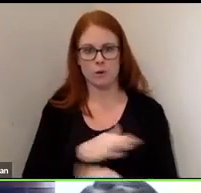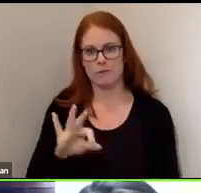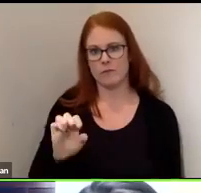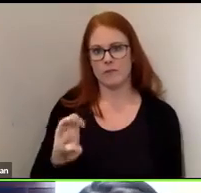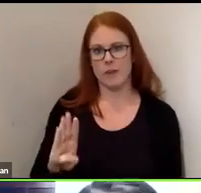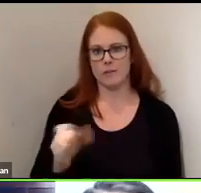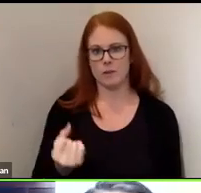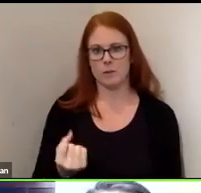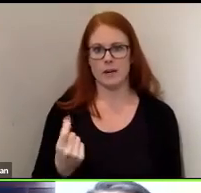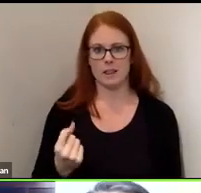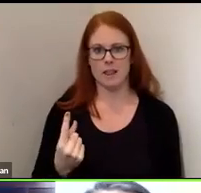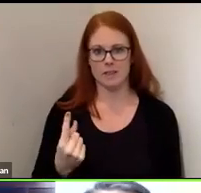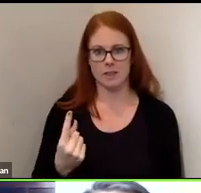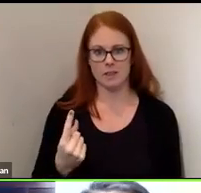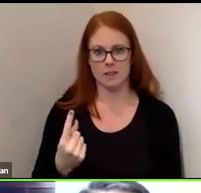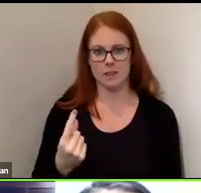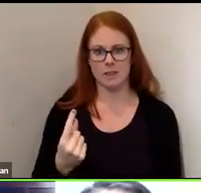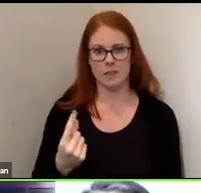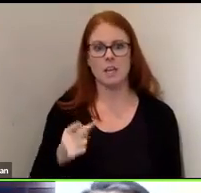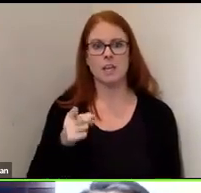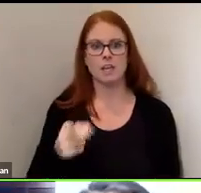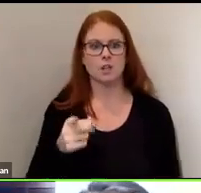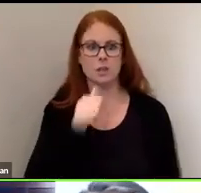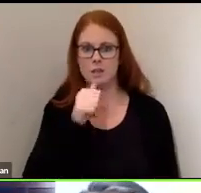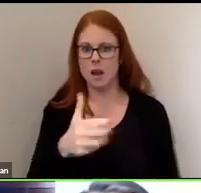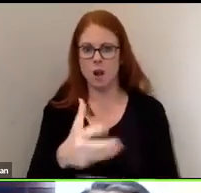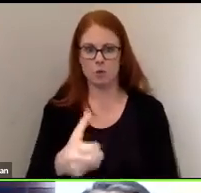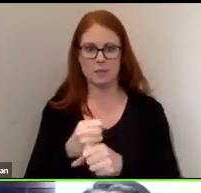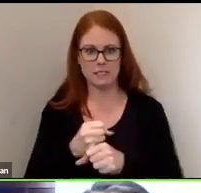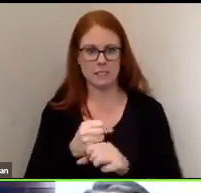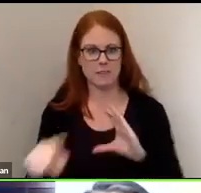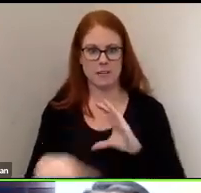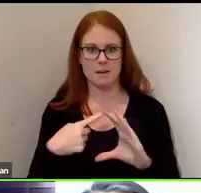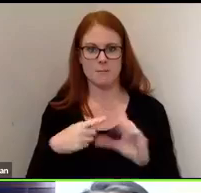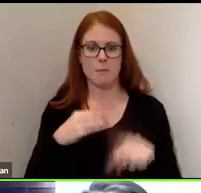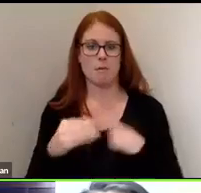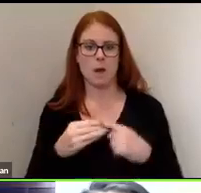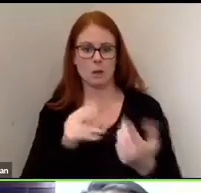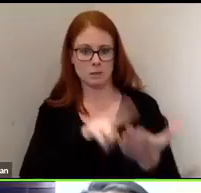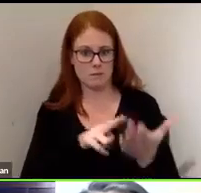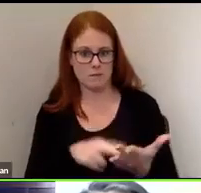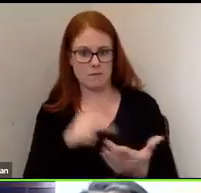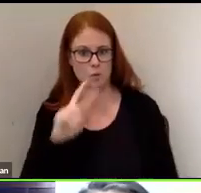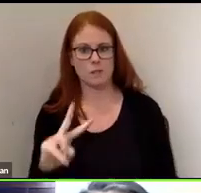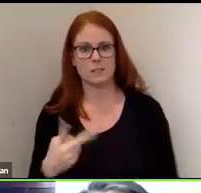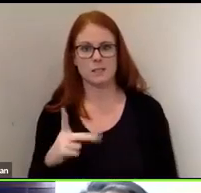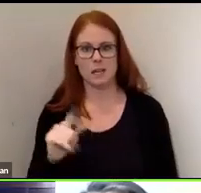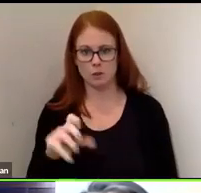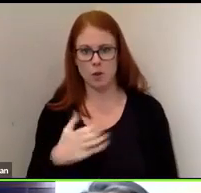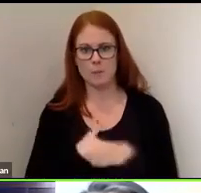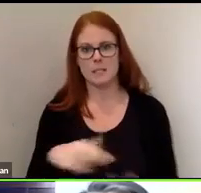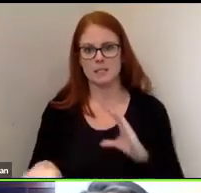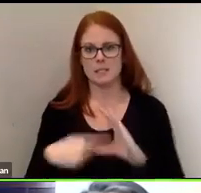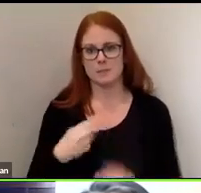February 11th, and you did not receive an email about signing up for a second dose, please email us at